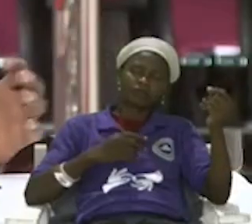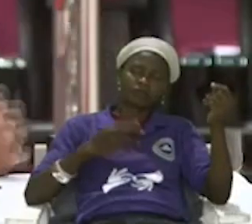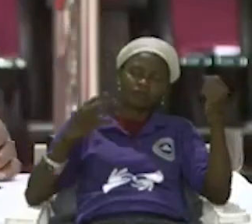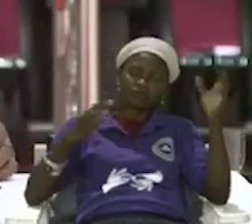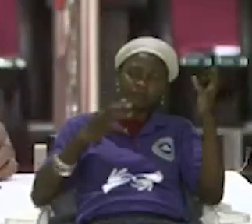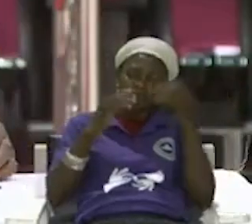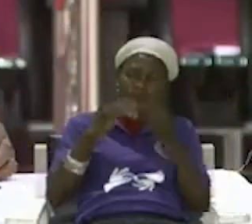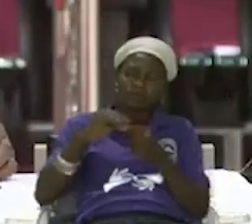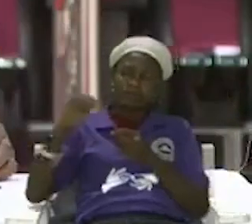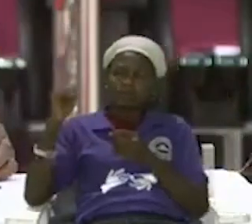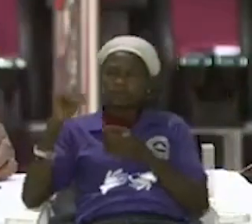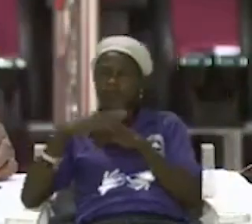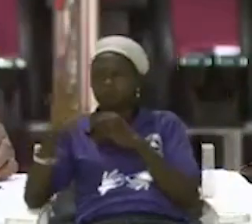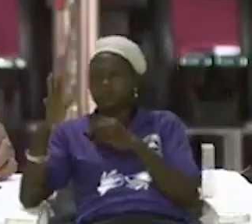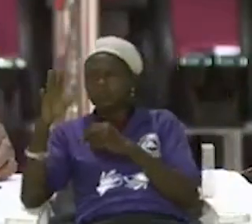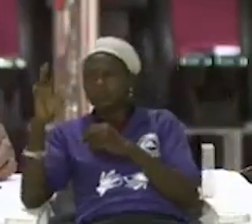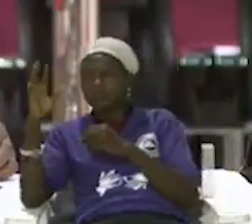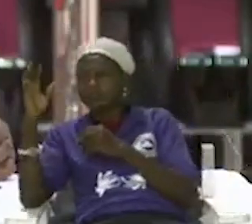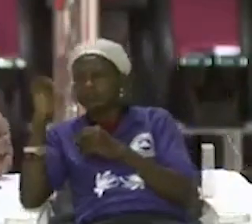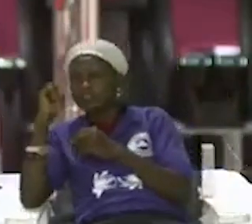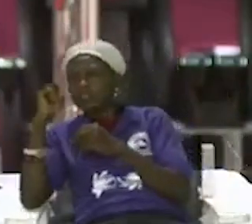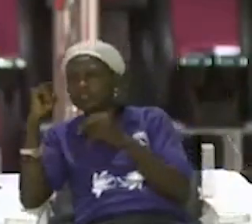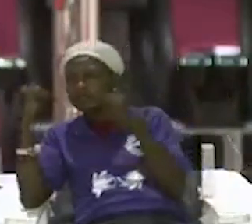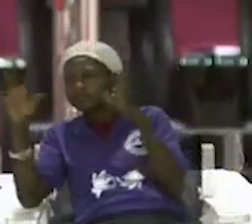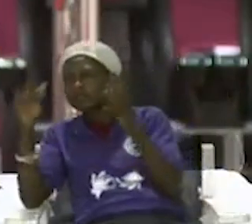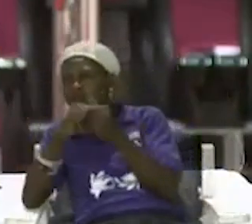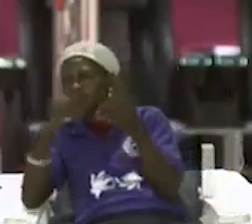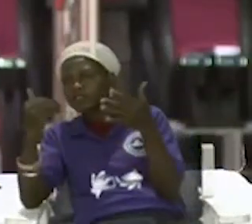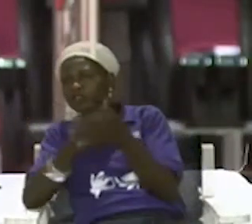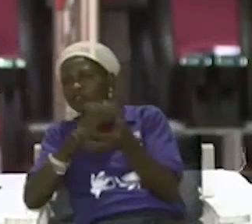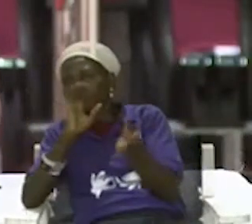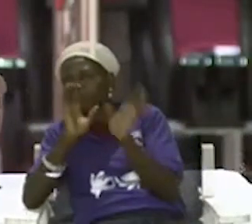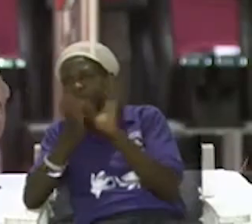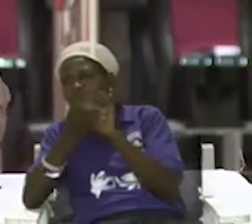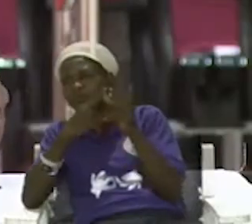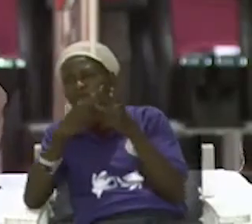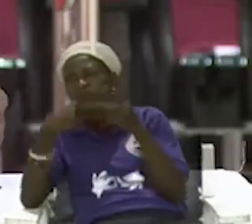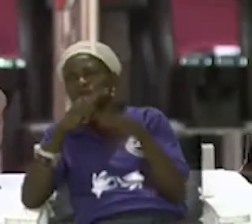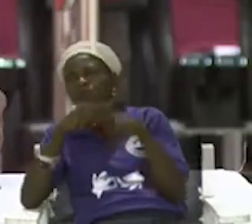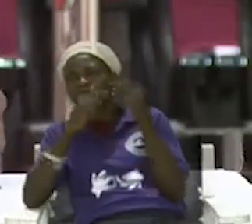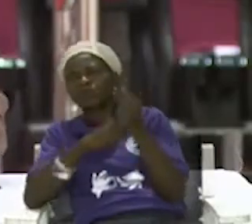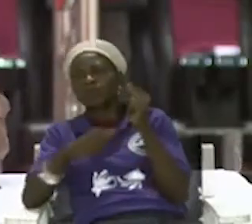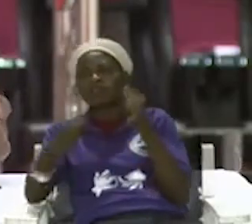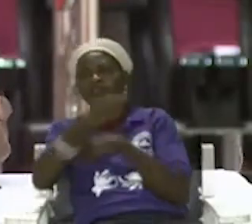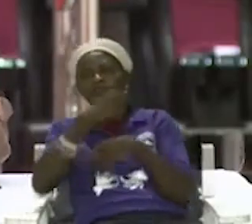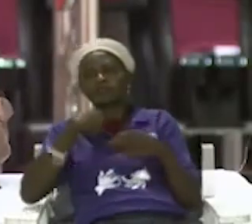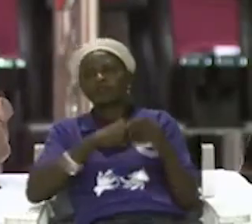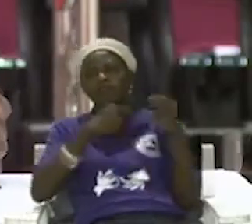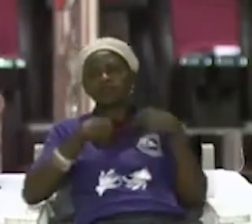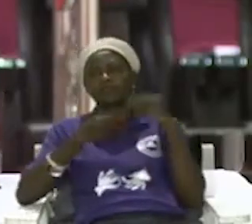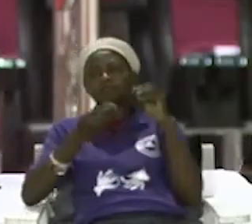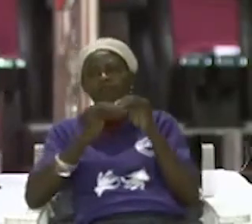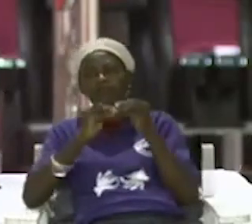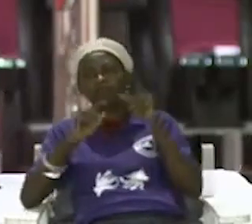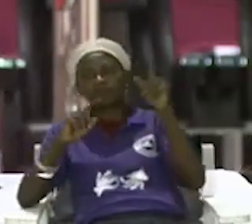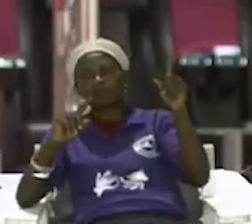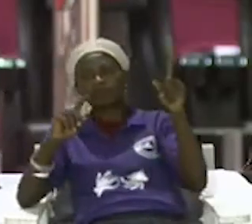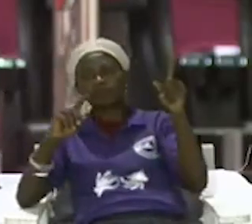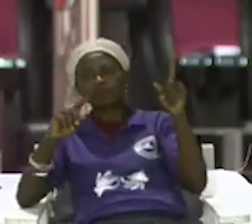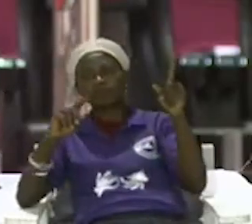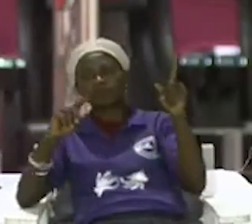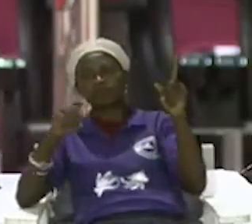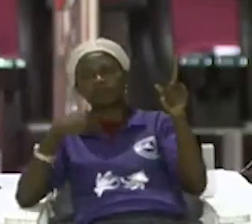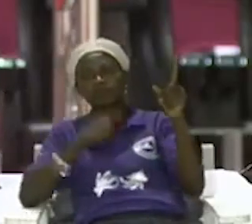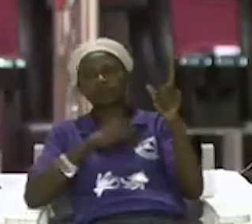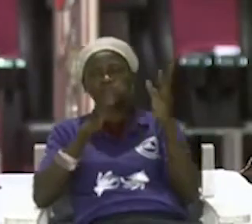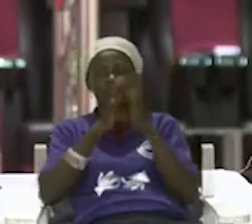counselors are finished with the new converts. And then we will go ahead. We'll have number one. We will